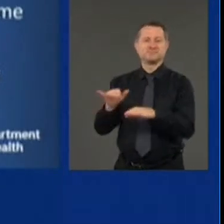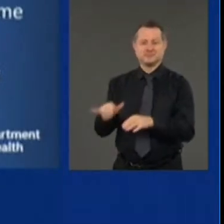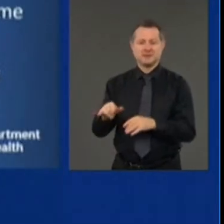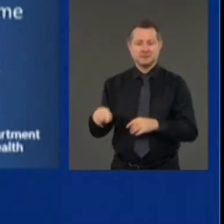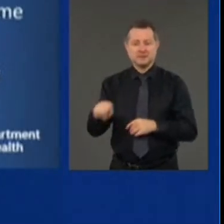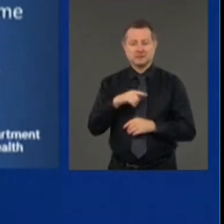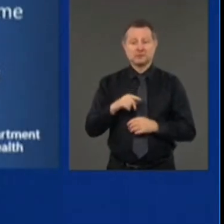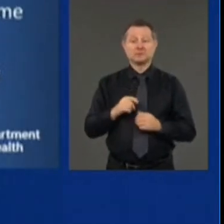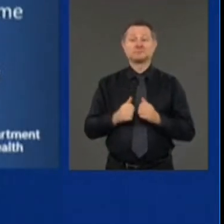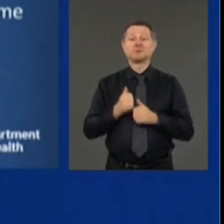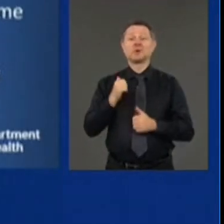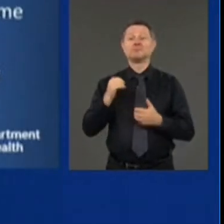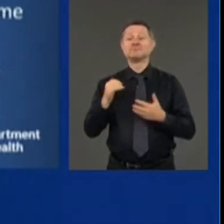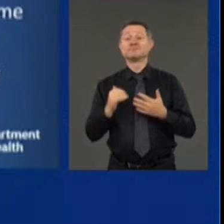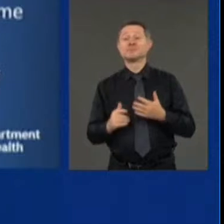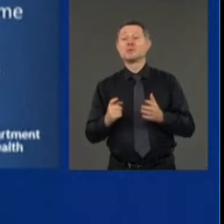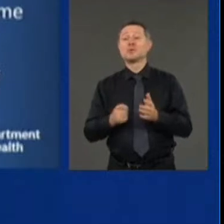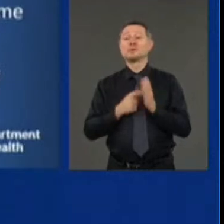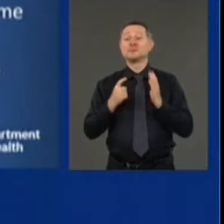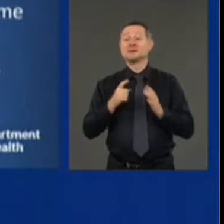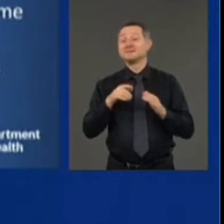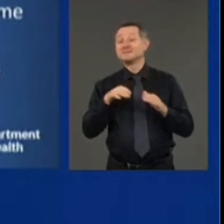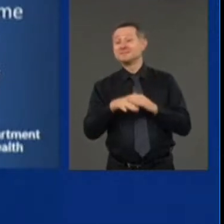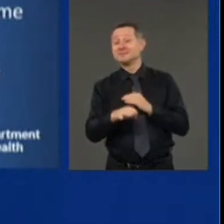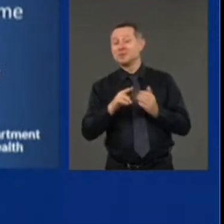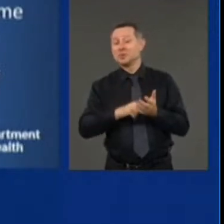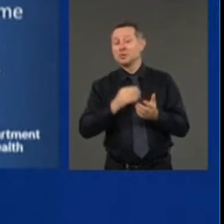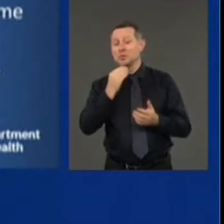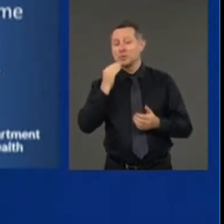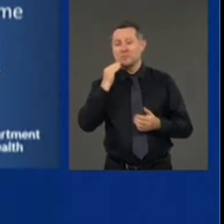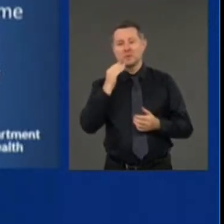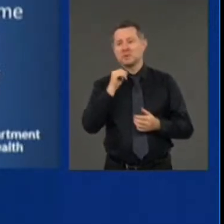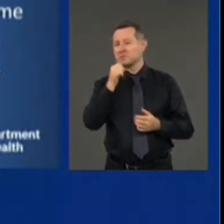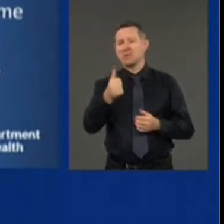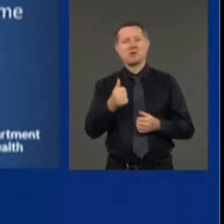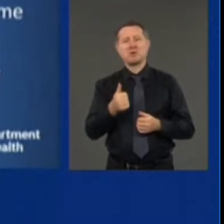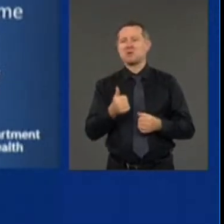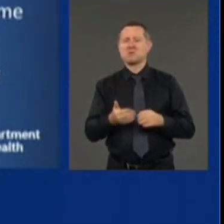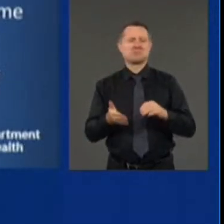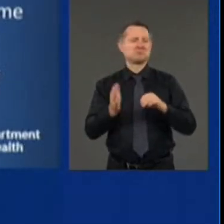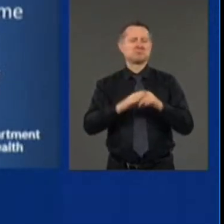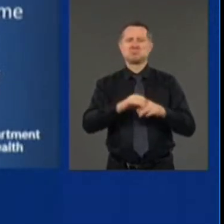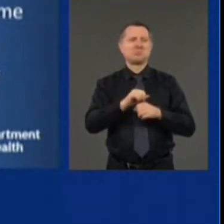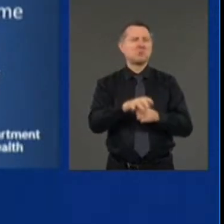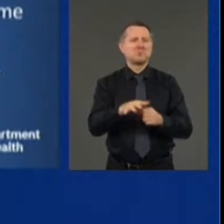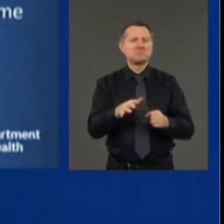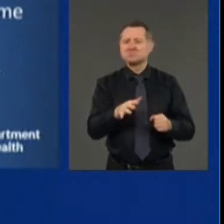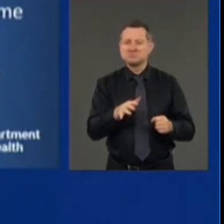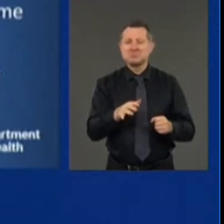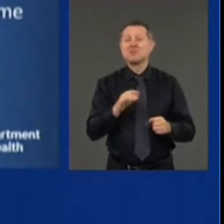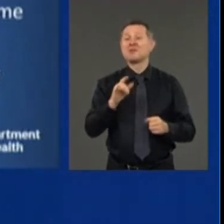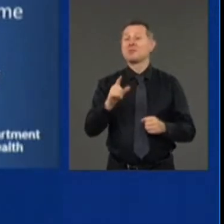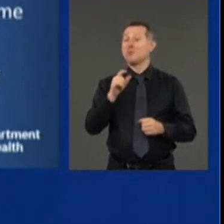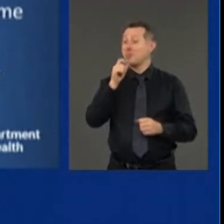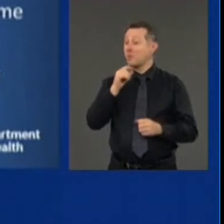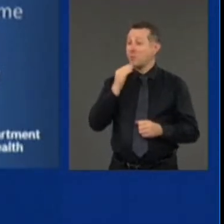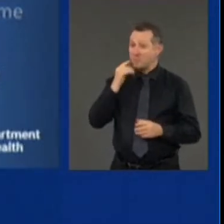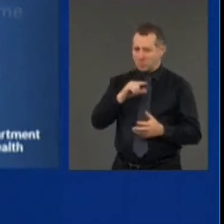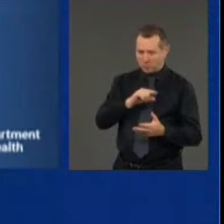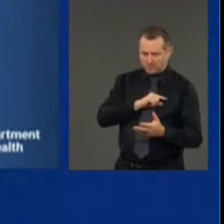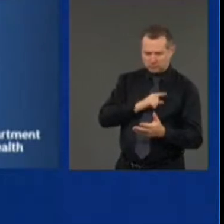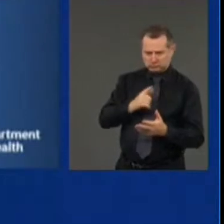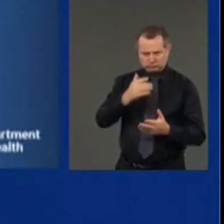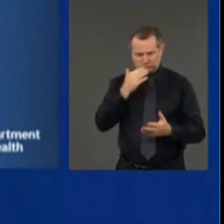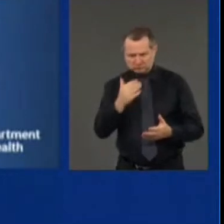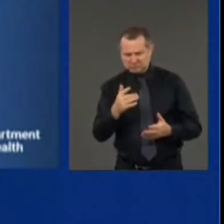factor in nursing home fatalities, and data suggests that nursing home quality is not a factor in mortality from COVID.